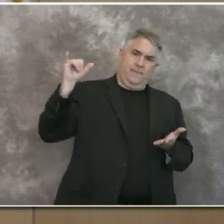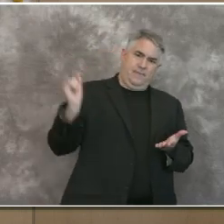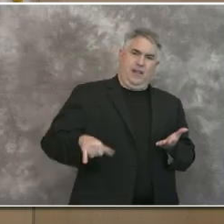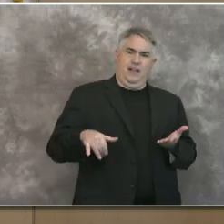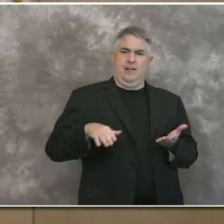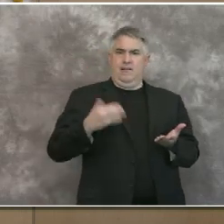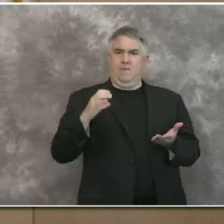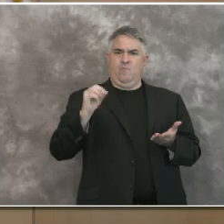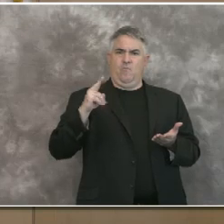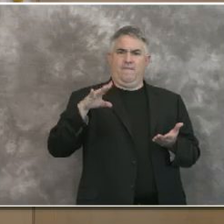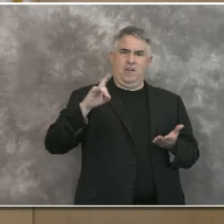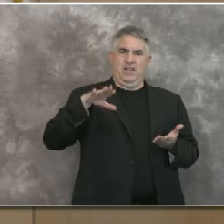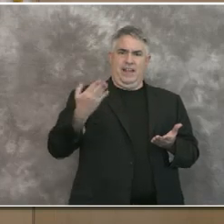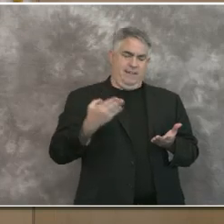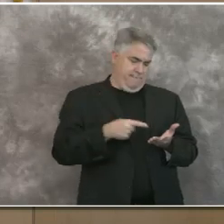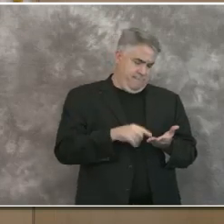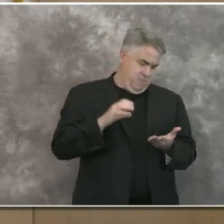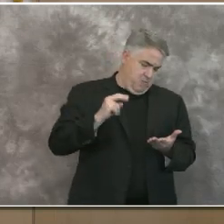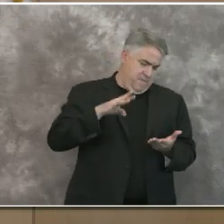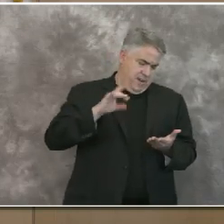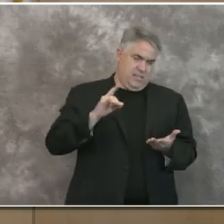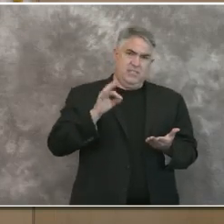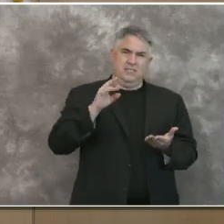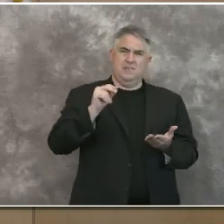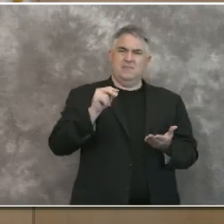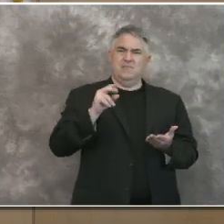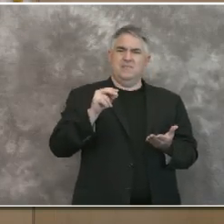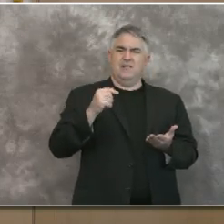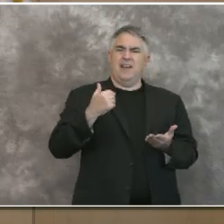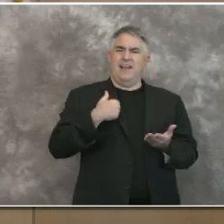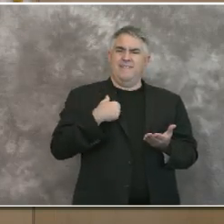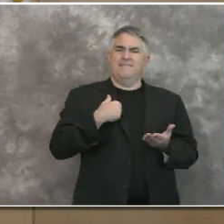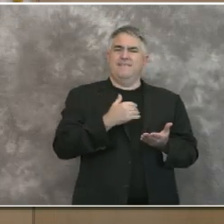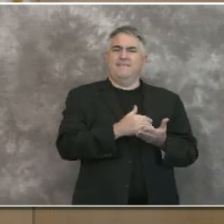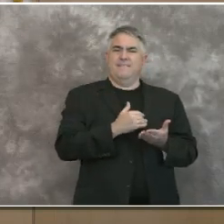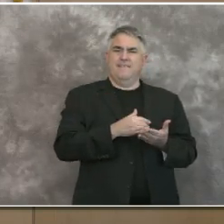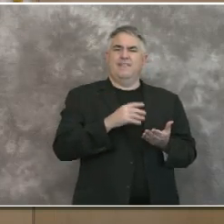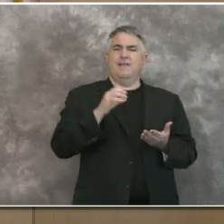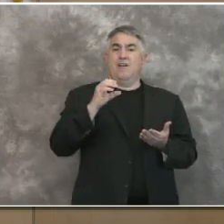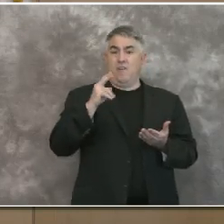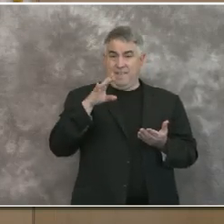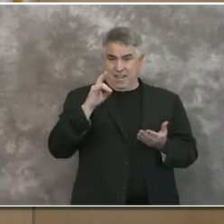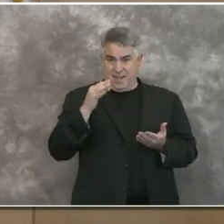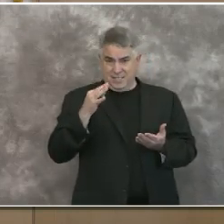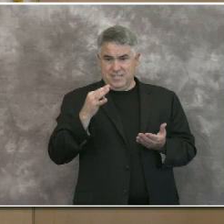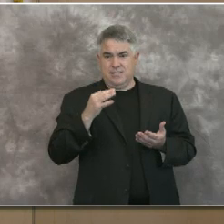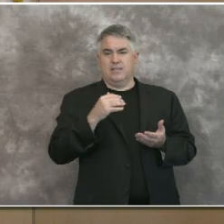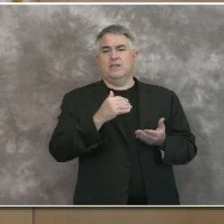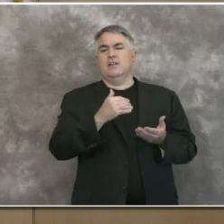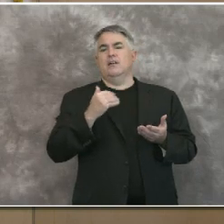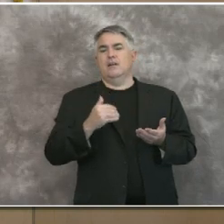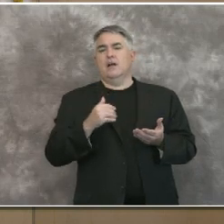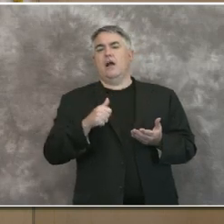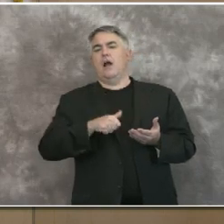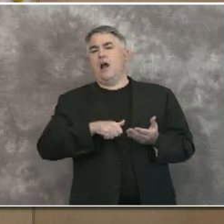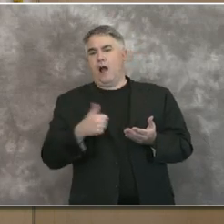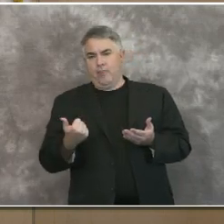If COVID-19 is related to the underlying cause of death, and as I